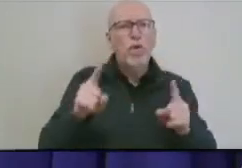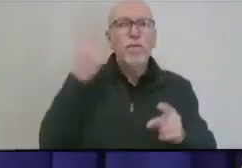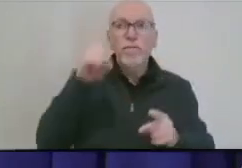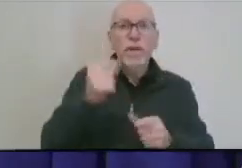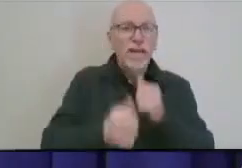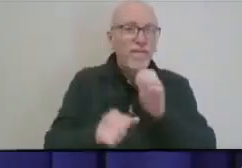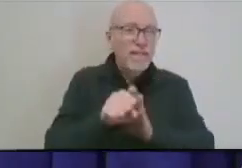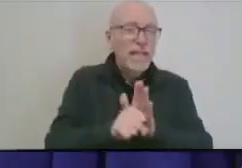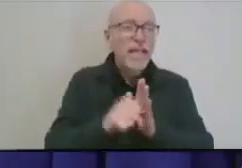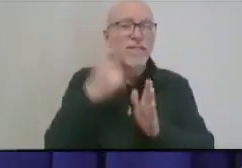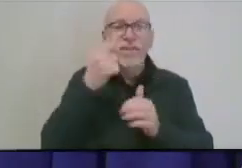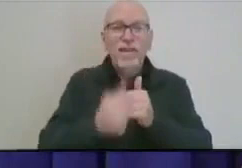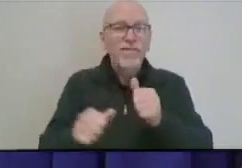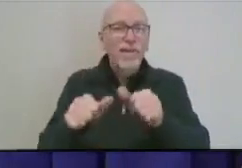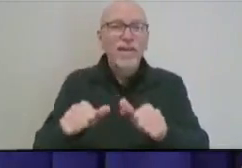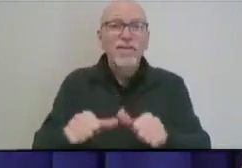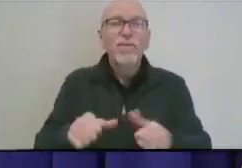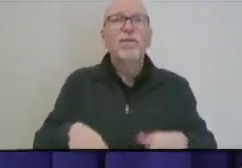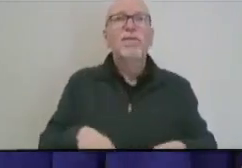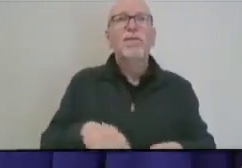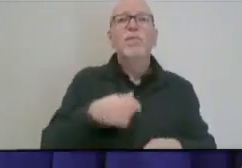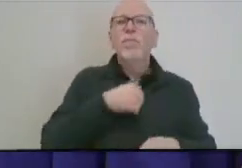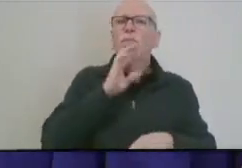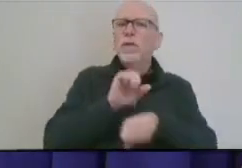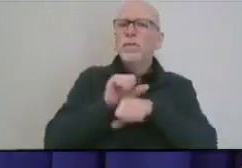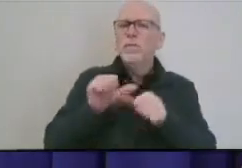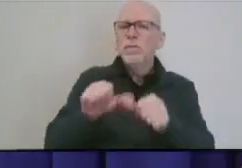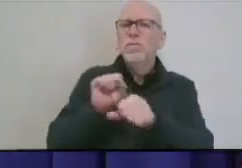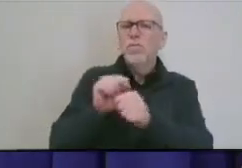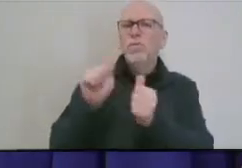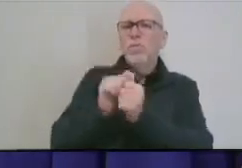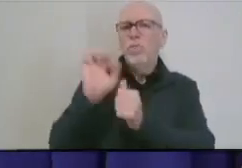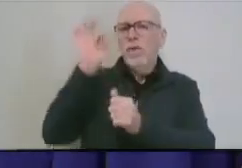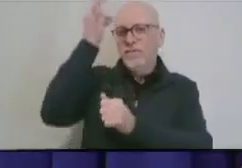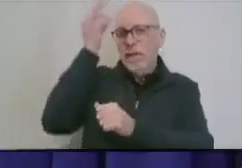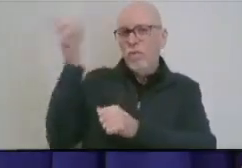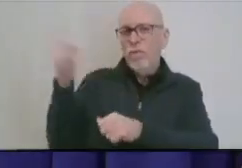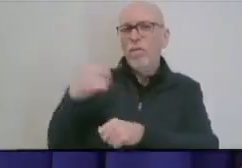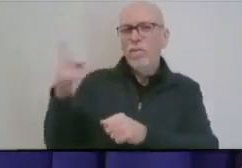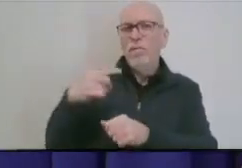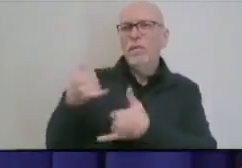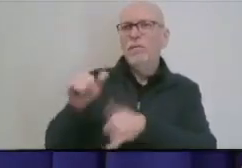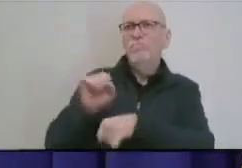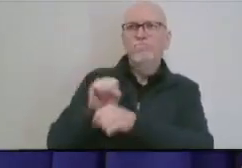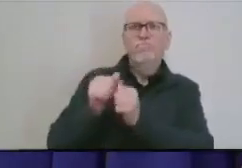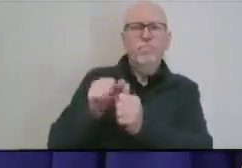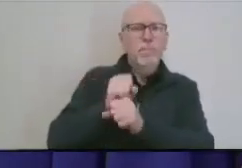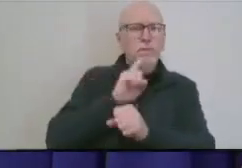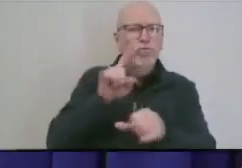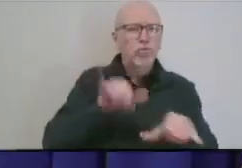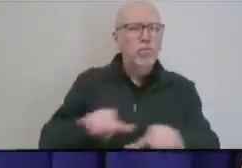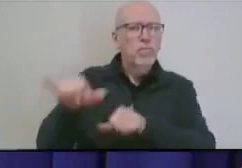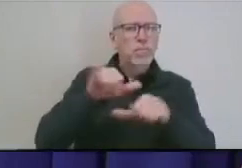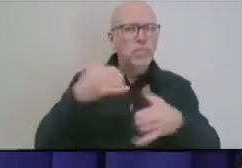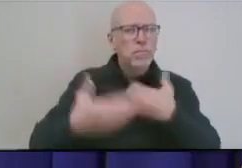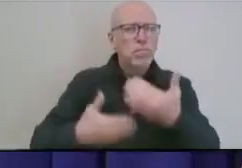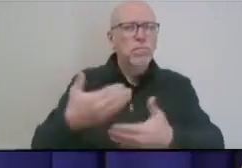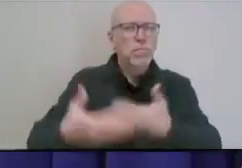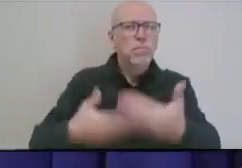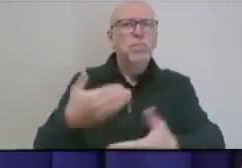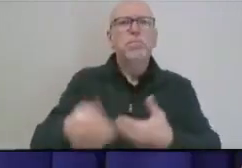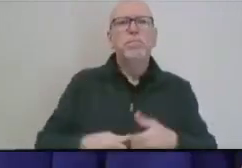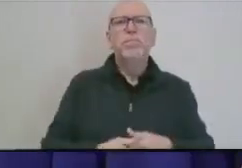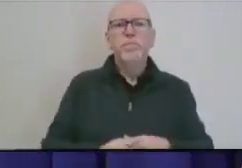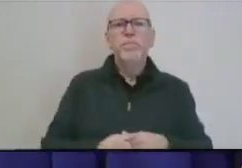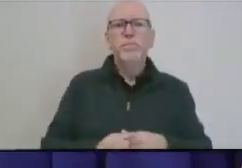we'll continue to work with our federal partners to try to make sure that we're all on the same page, kind of one sheet of music to